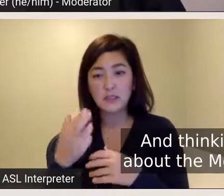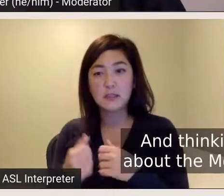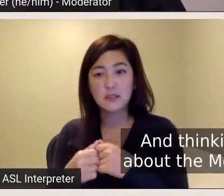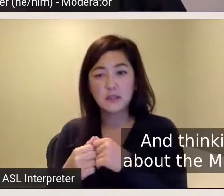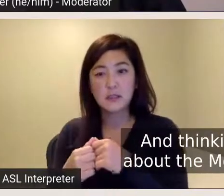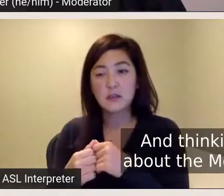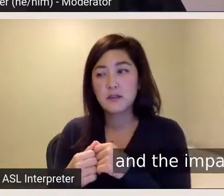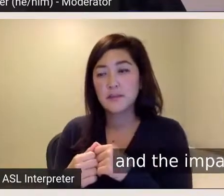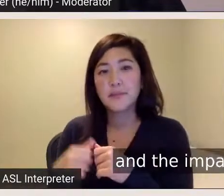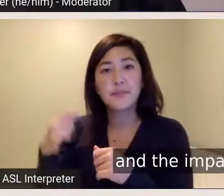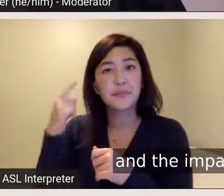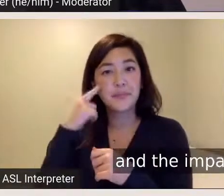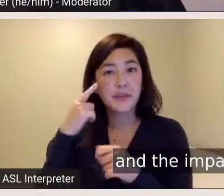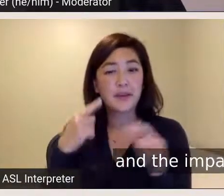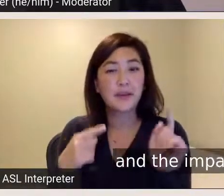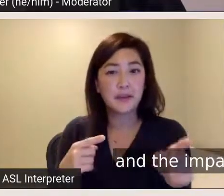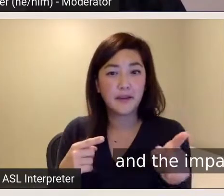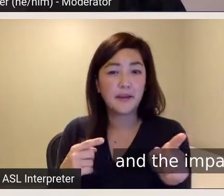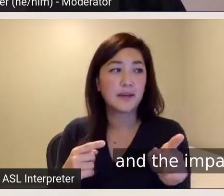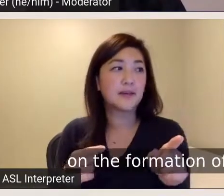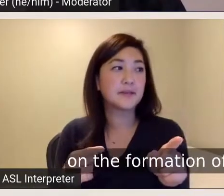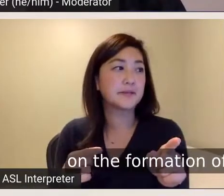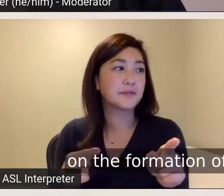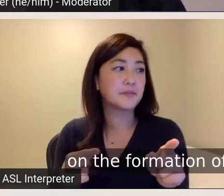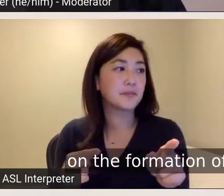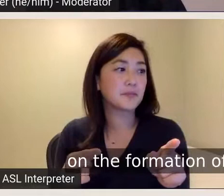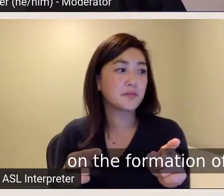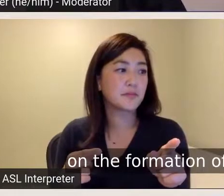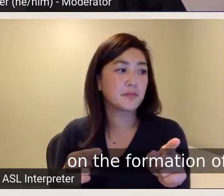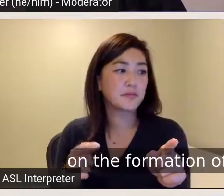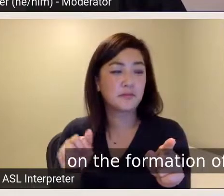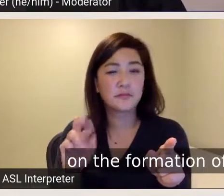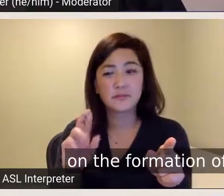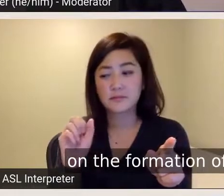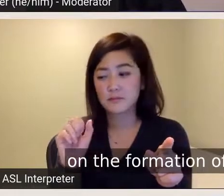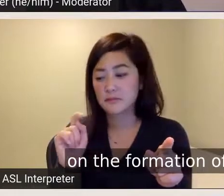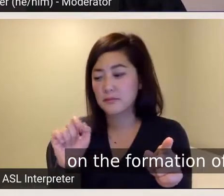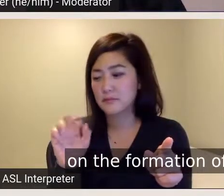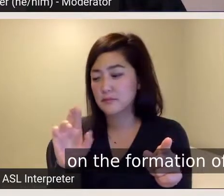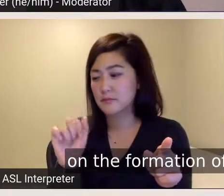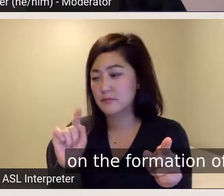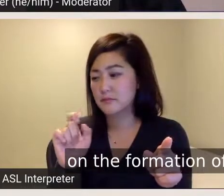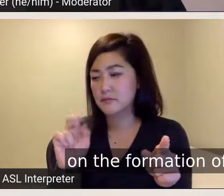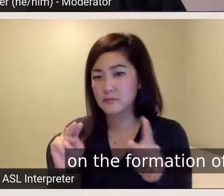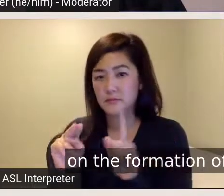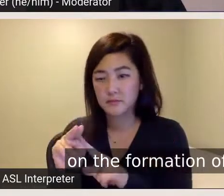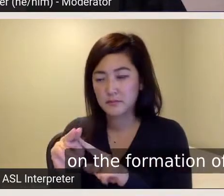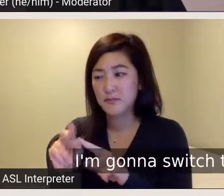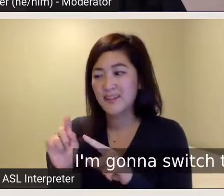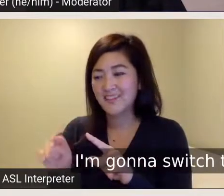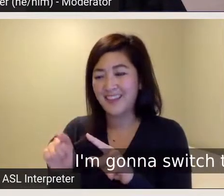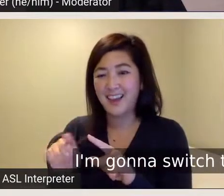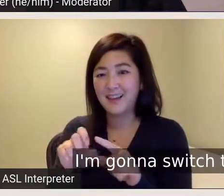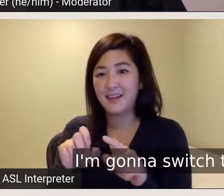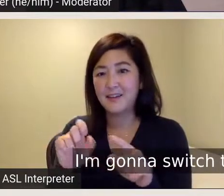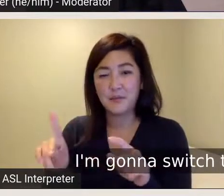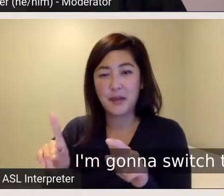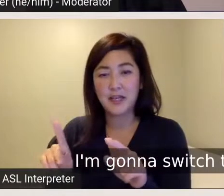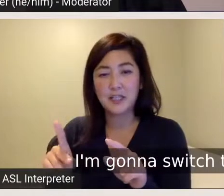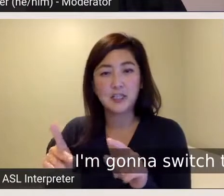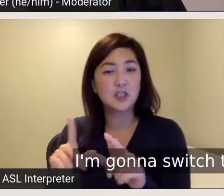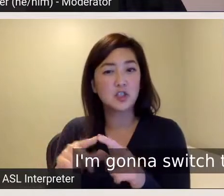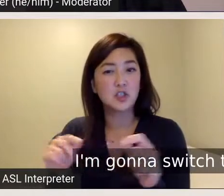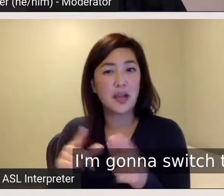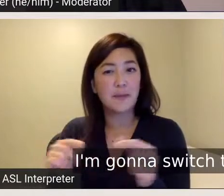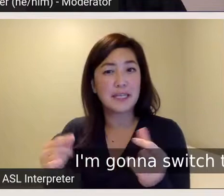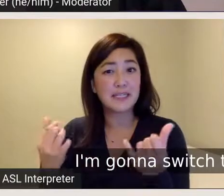Meiji Restoration and the impact that had on the formation of Japanese modernity. I'm going to switch to a